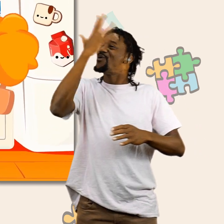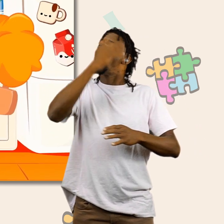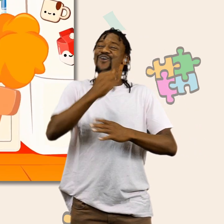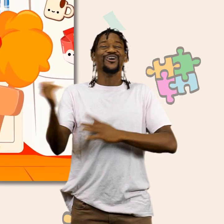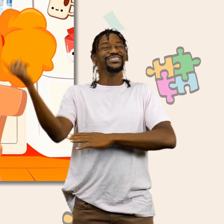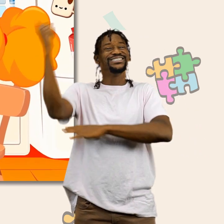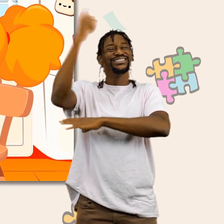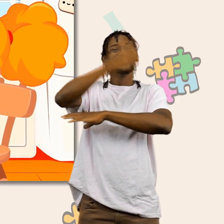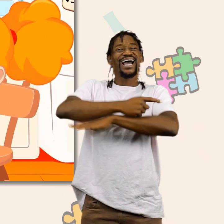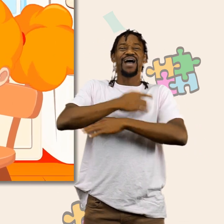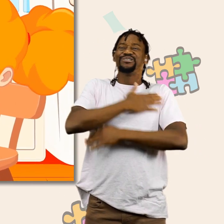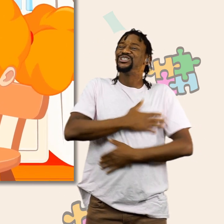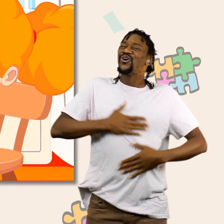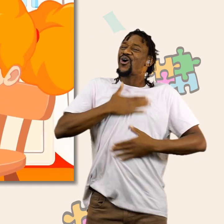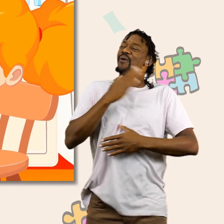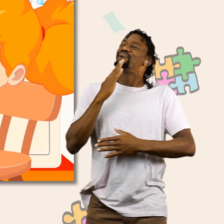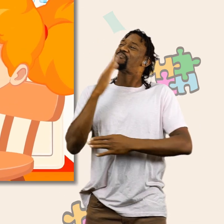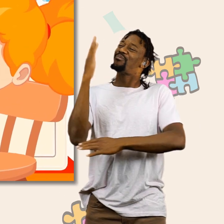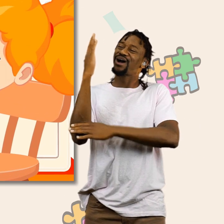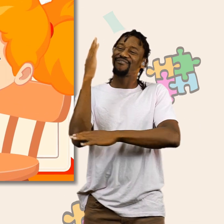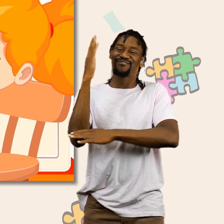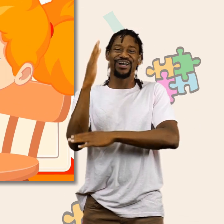What a beautiful day to enjoy breakfast.